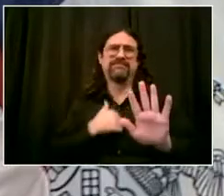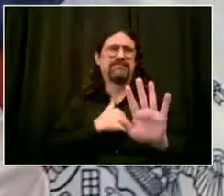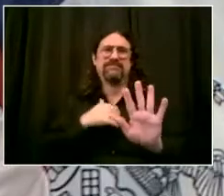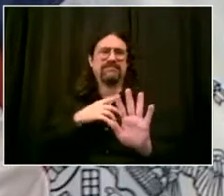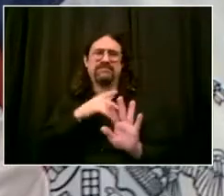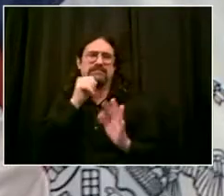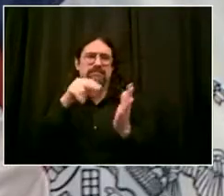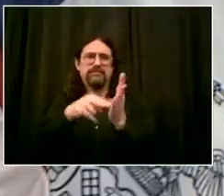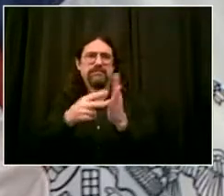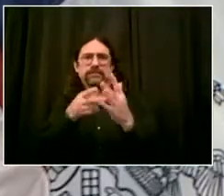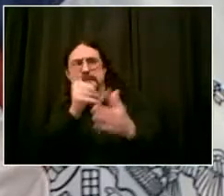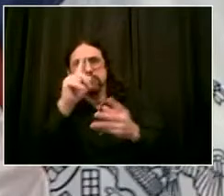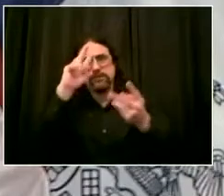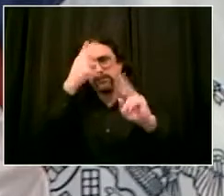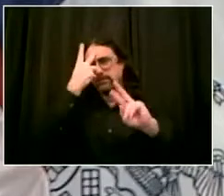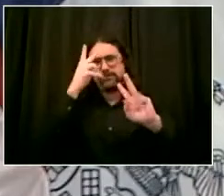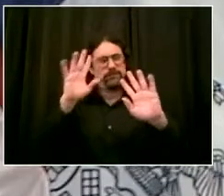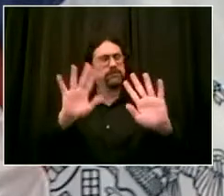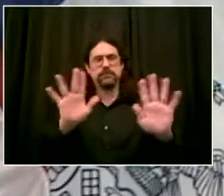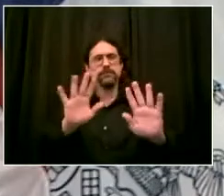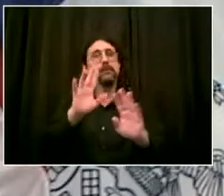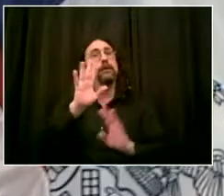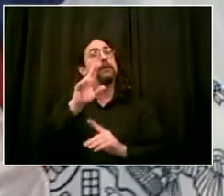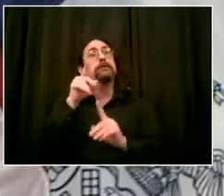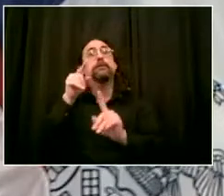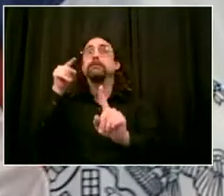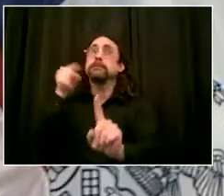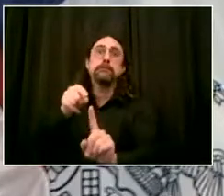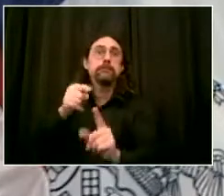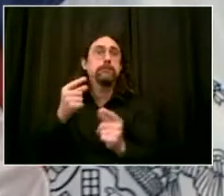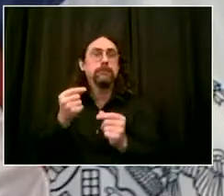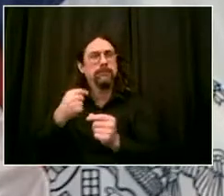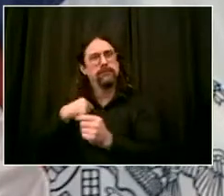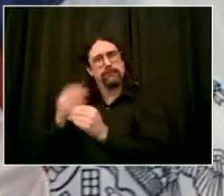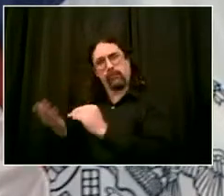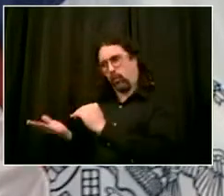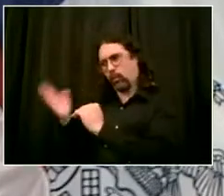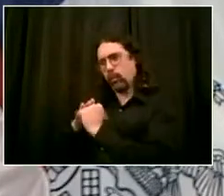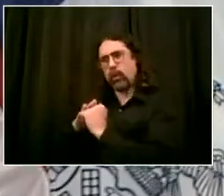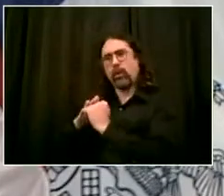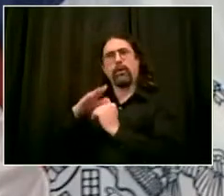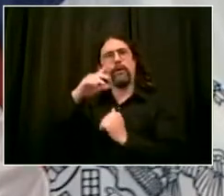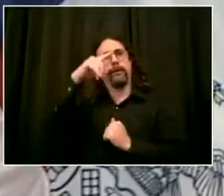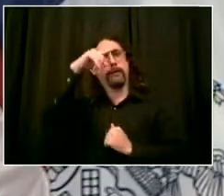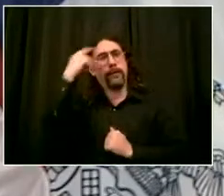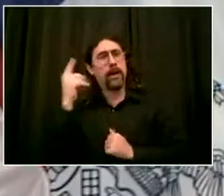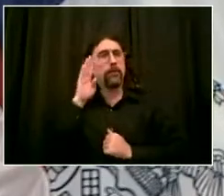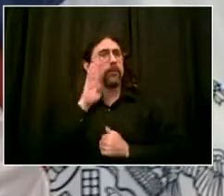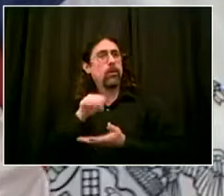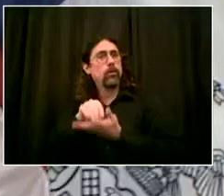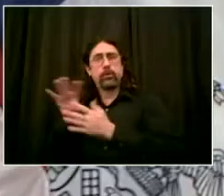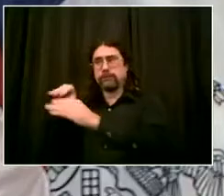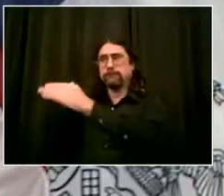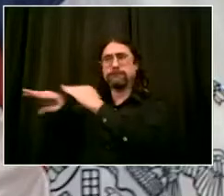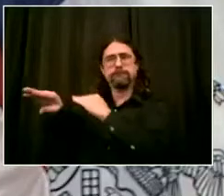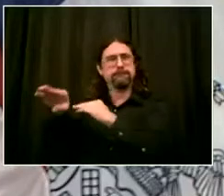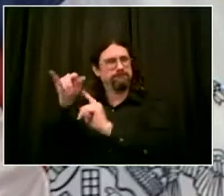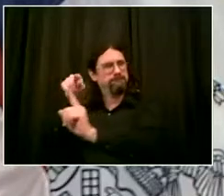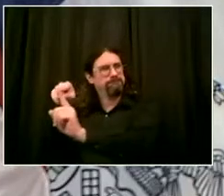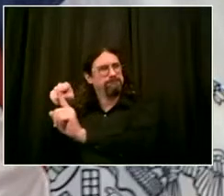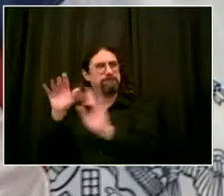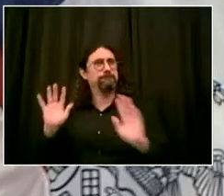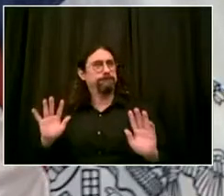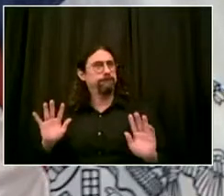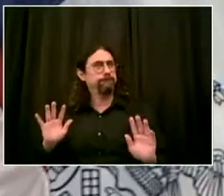still very much alive Arthur the specialized high schools still don't make sense again stent I think it was two years ago you know